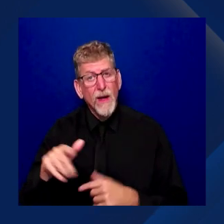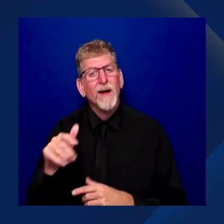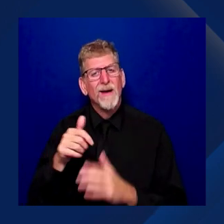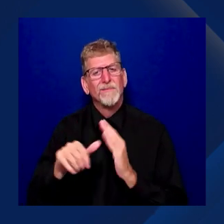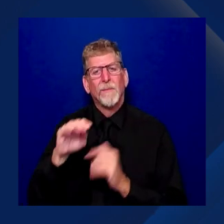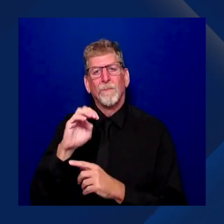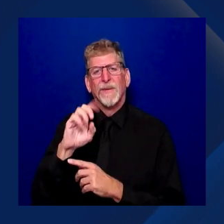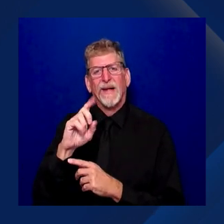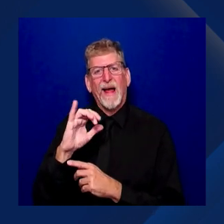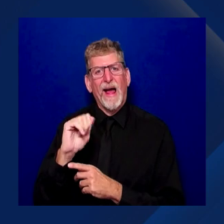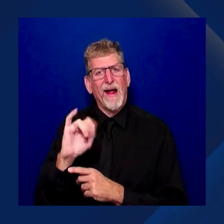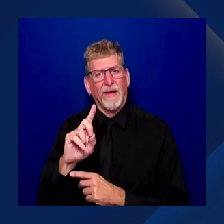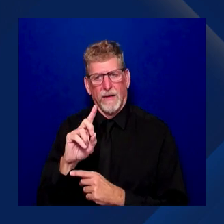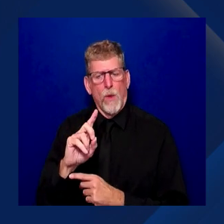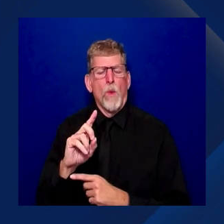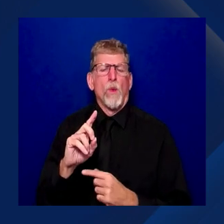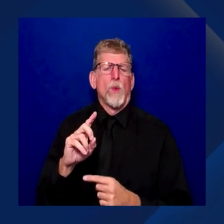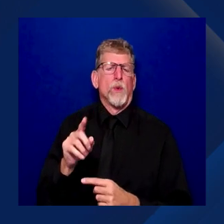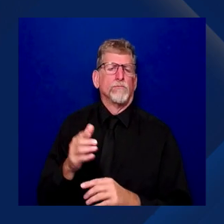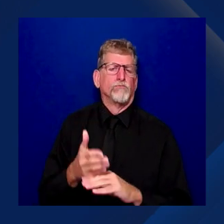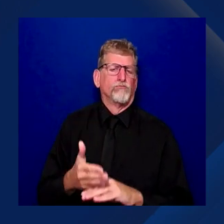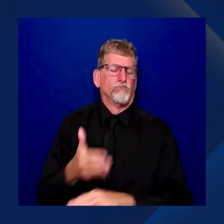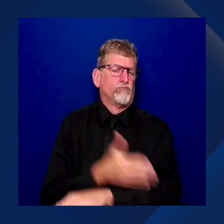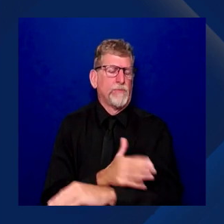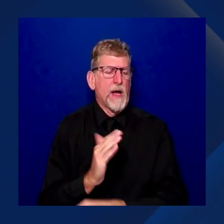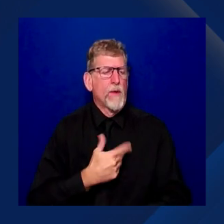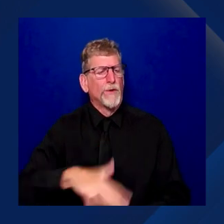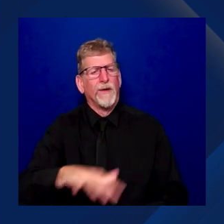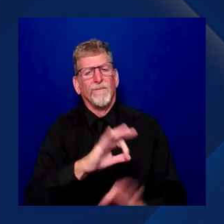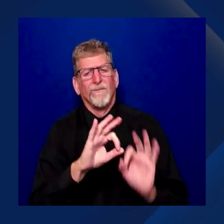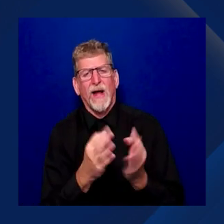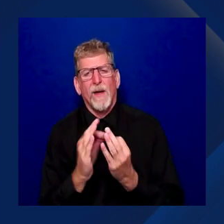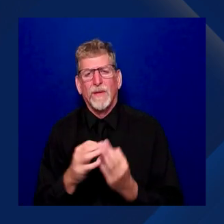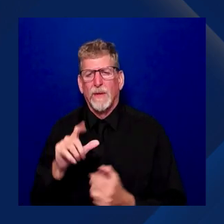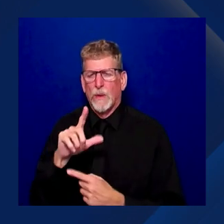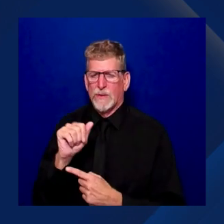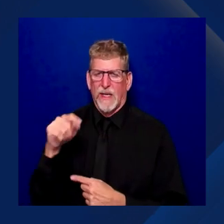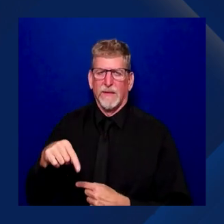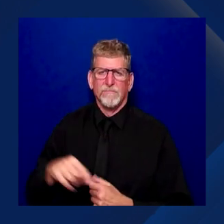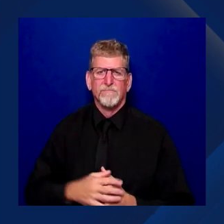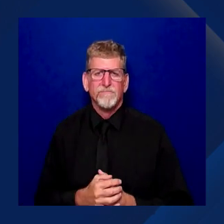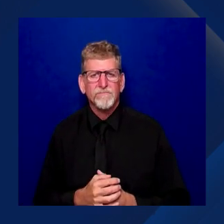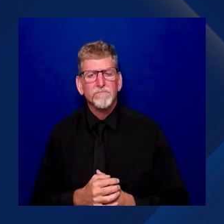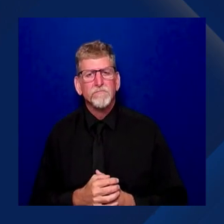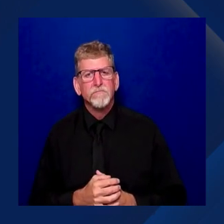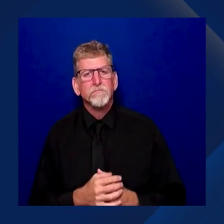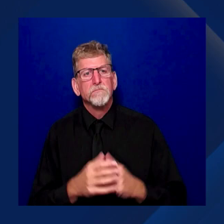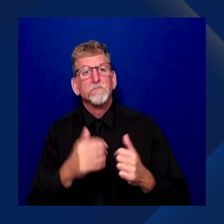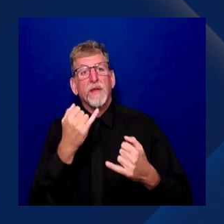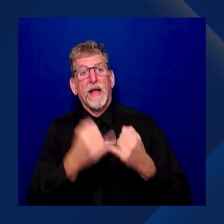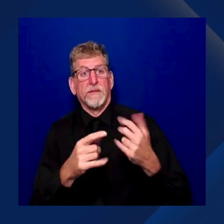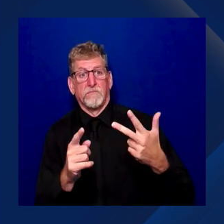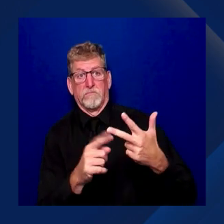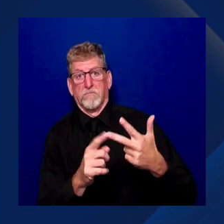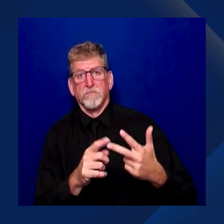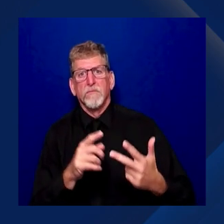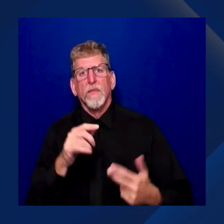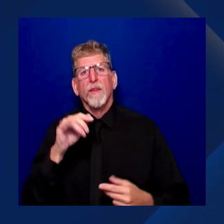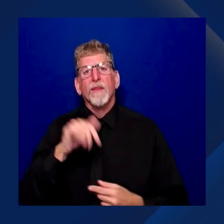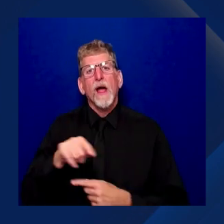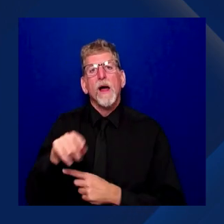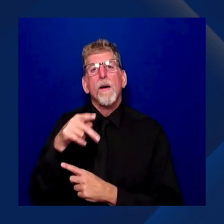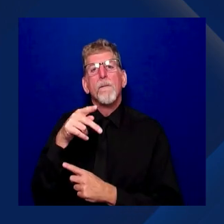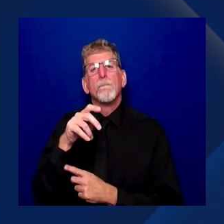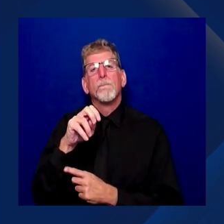in Louisiana. And then finally, as the medical director of the Perinatal Quality Collaborative, I am here to say